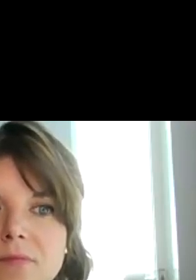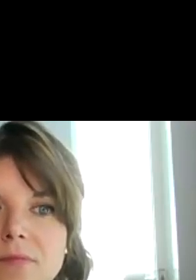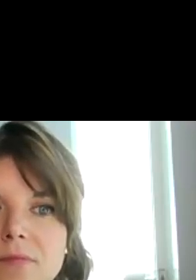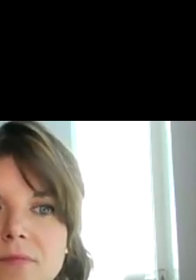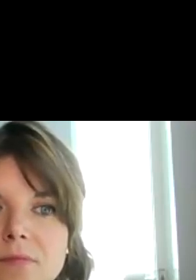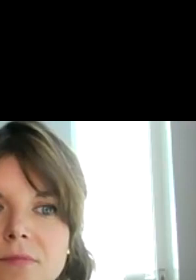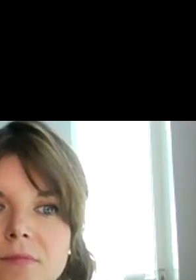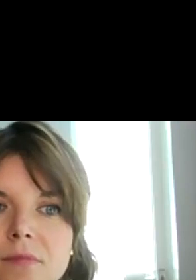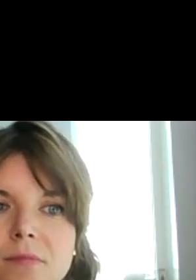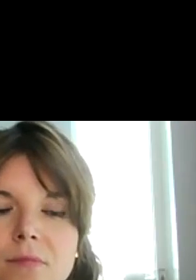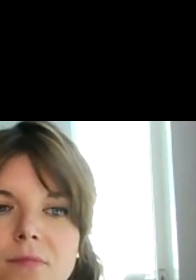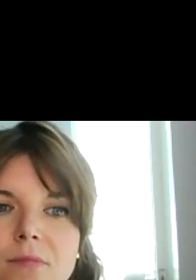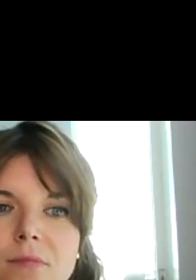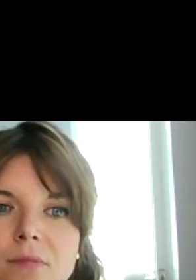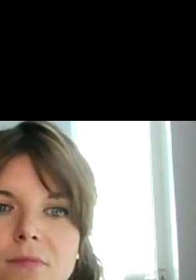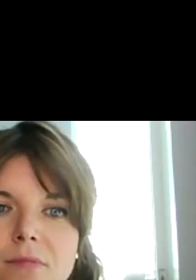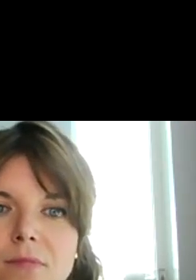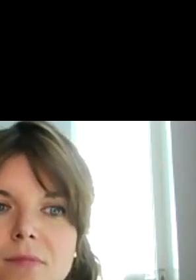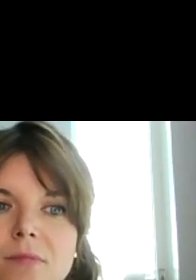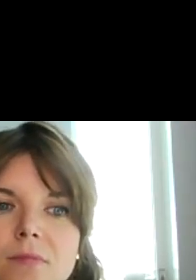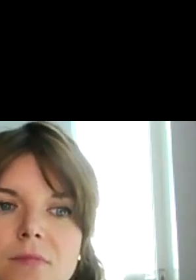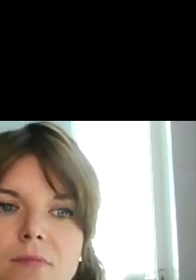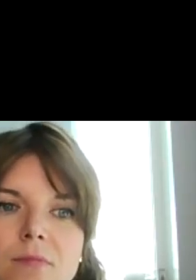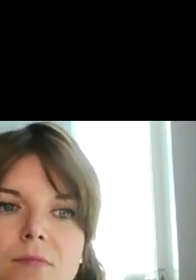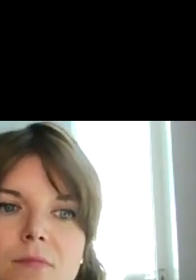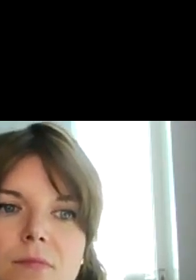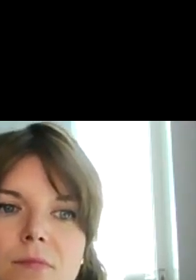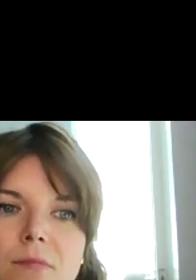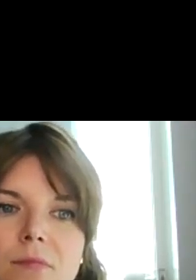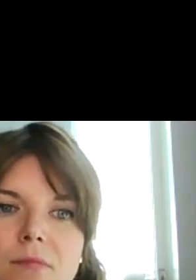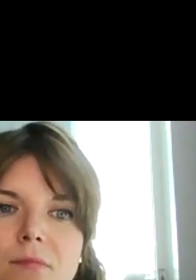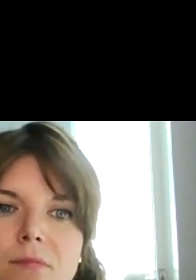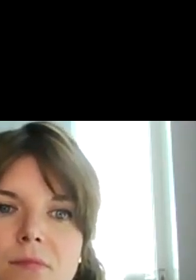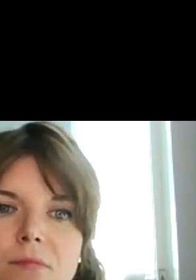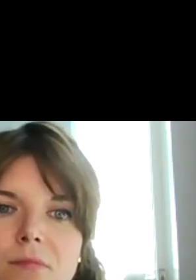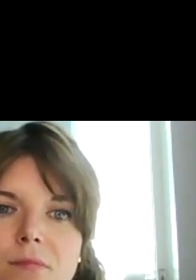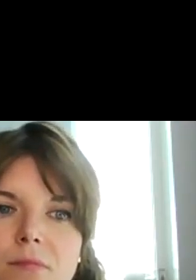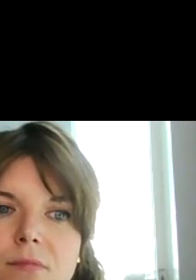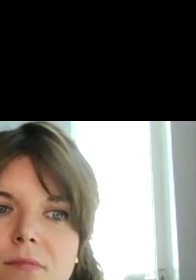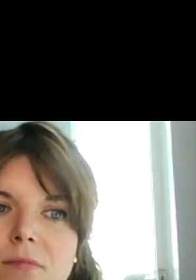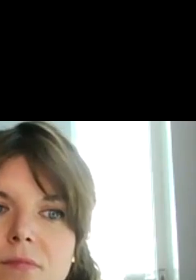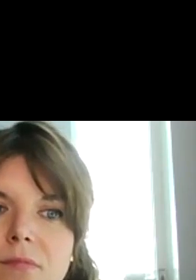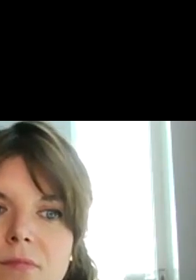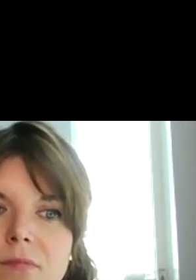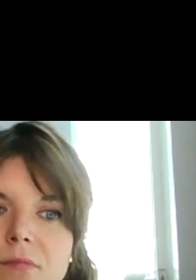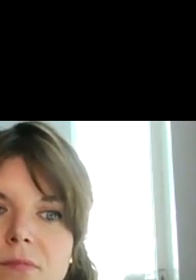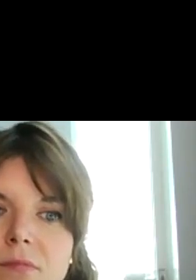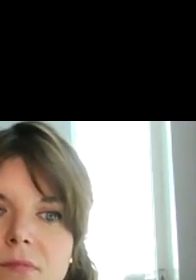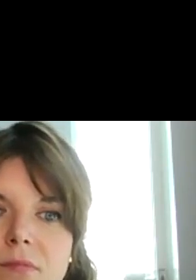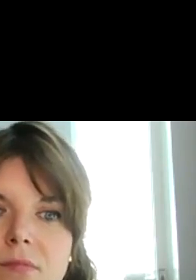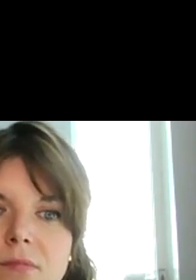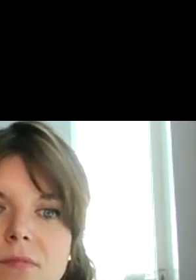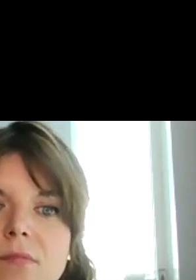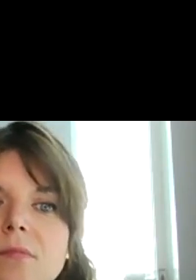there are notches in the top log. And you would roll logs up on it so you could cut off the